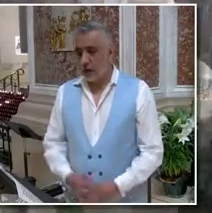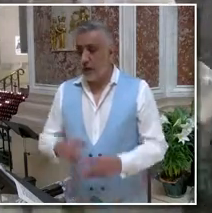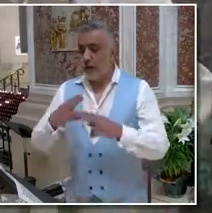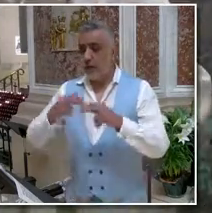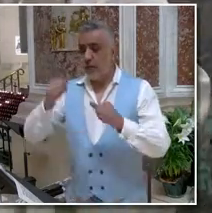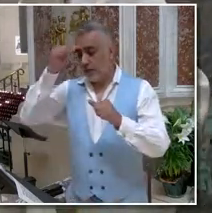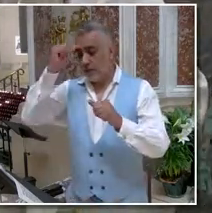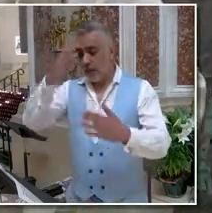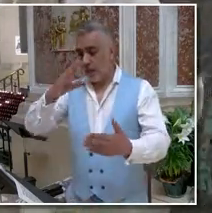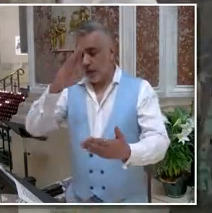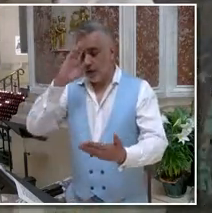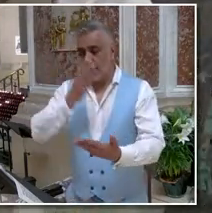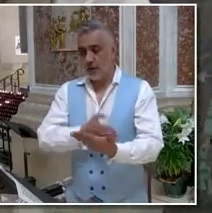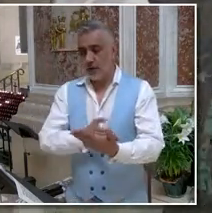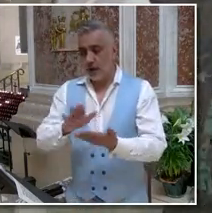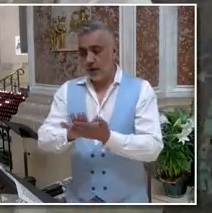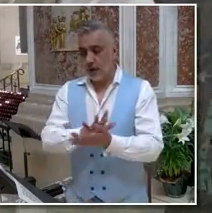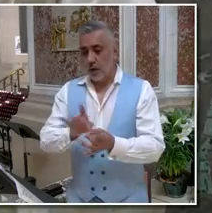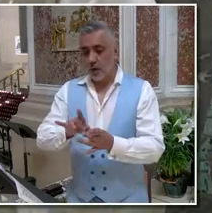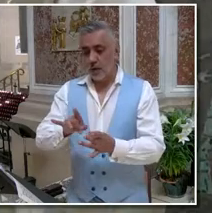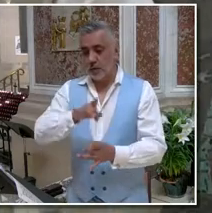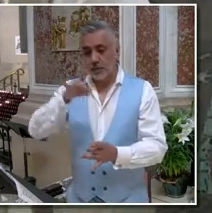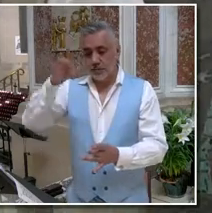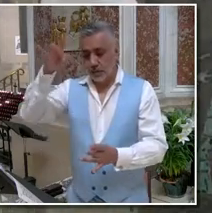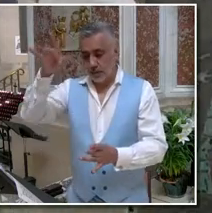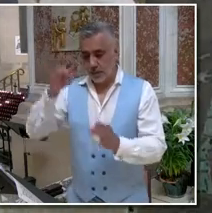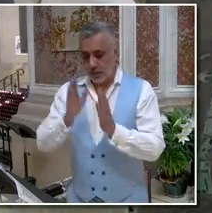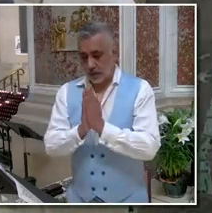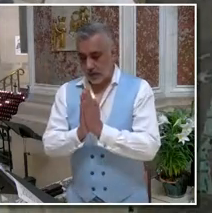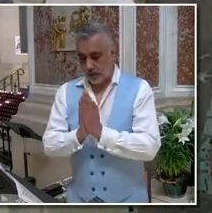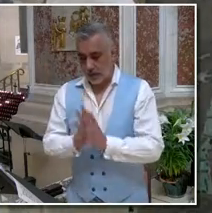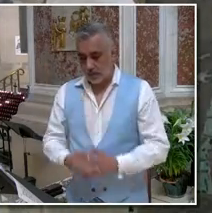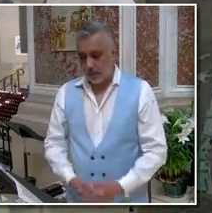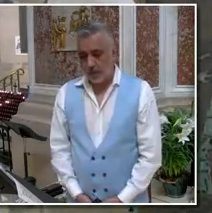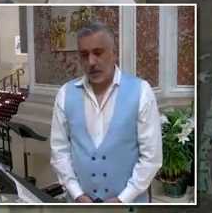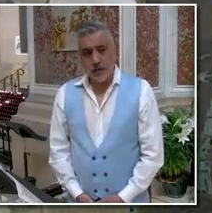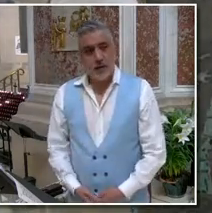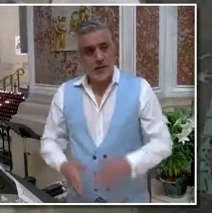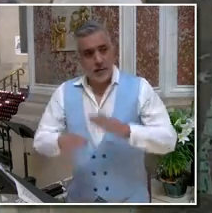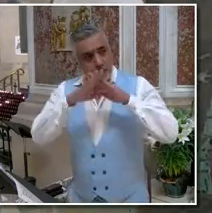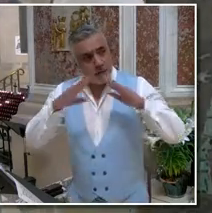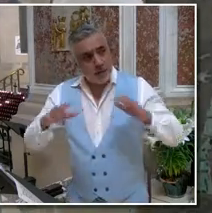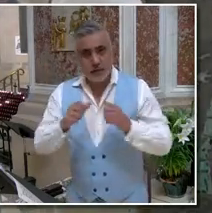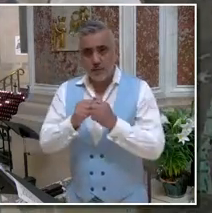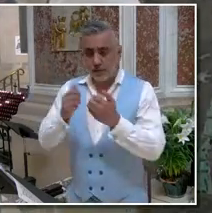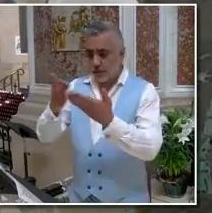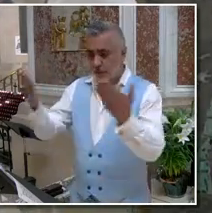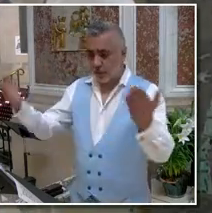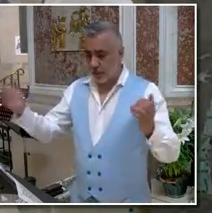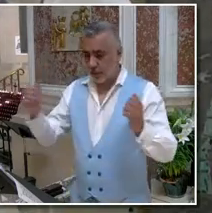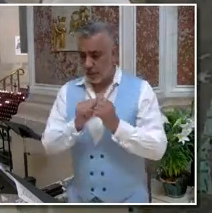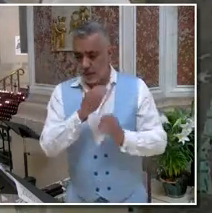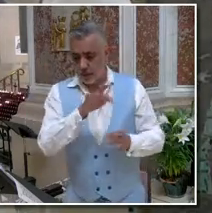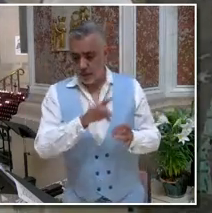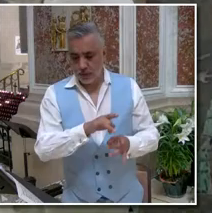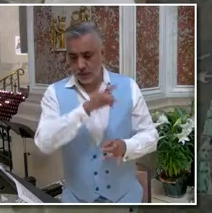In the name of the Father, and of the Son, and of the Holy Spirit. Amen. Peace be with you.